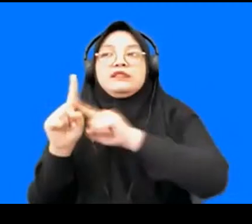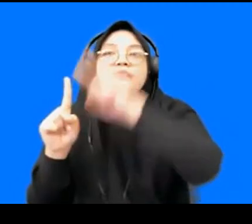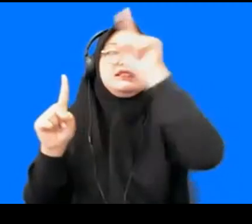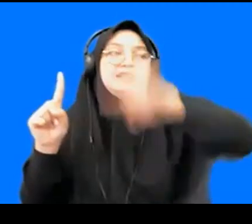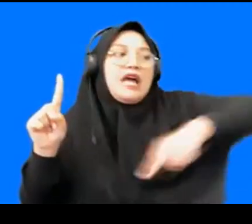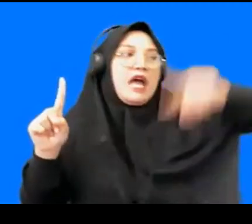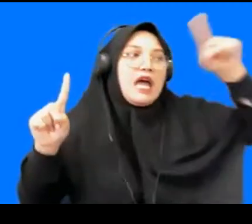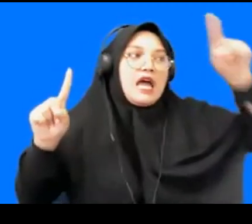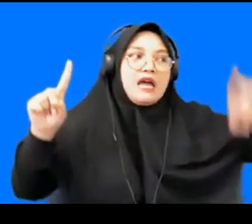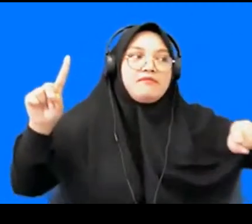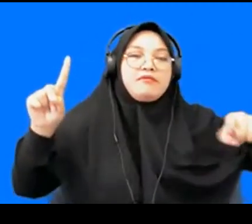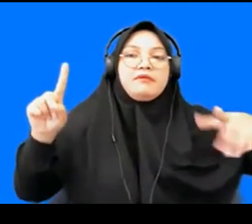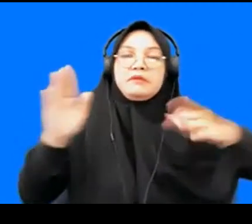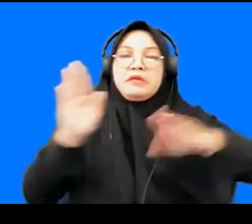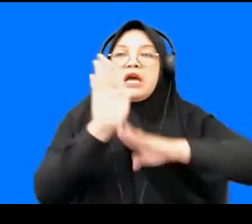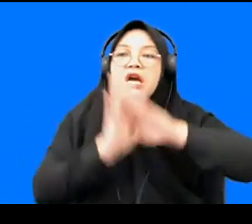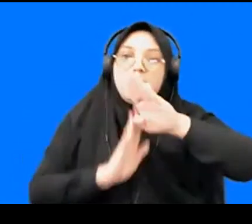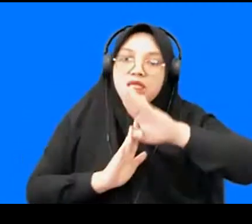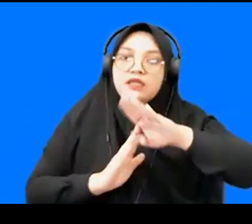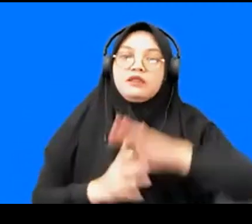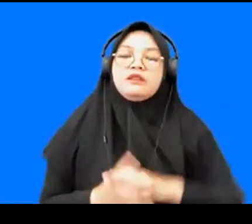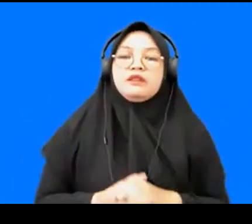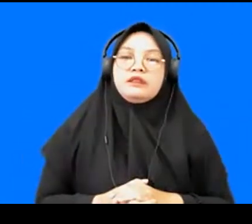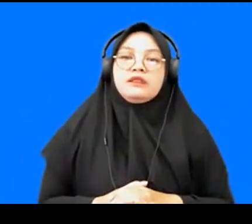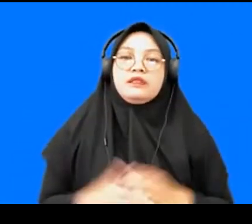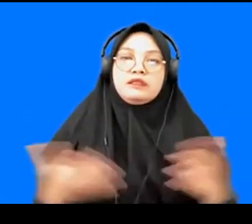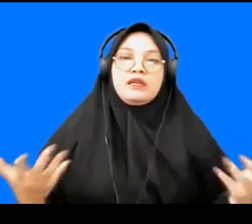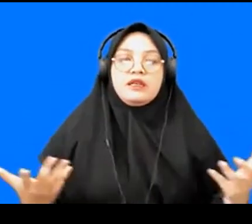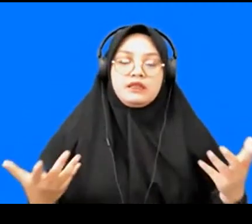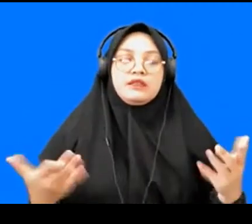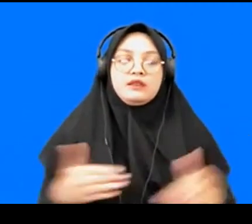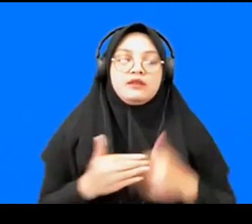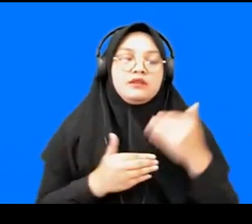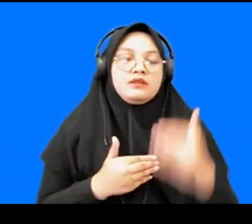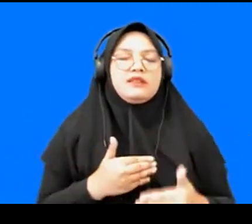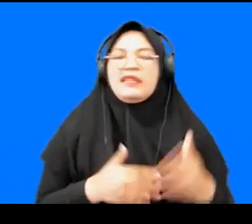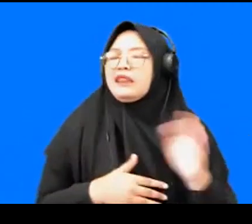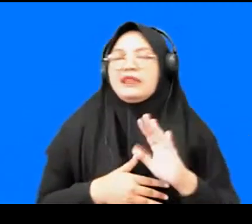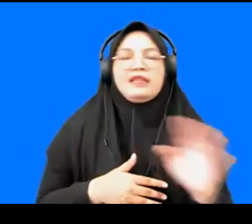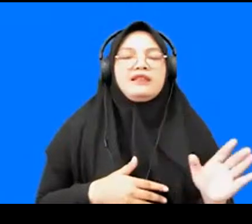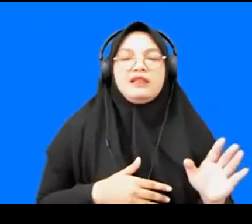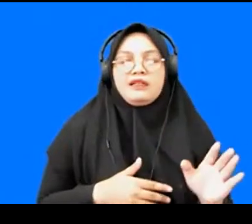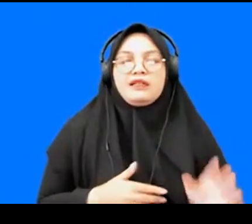the shares of stock is not captured by income tax, right? If I buy a share in